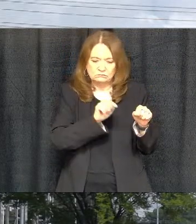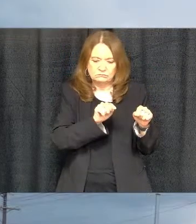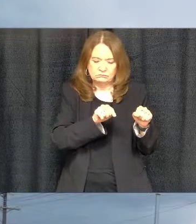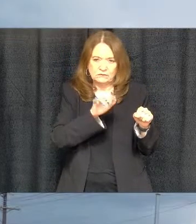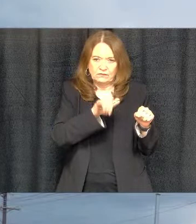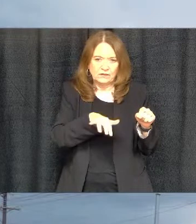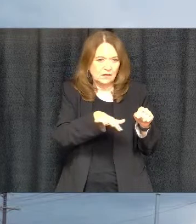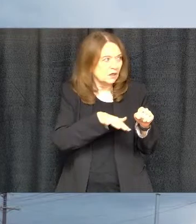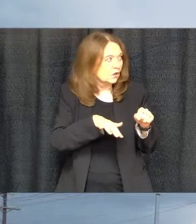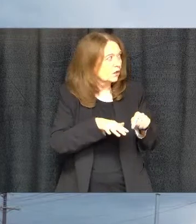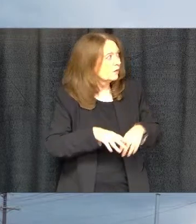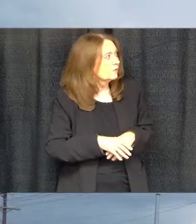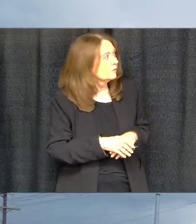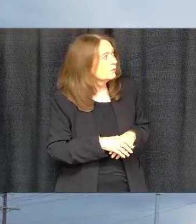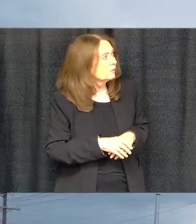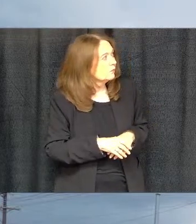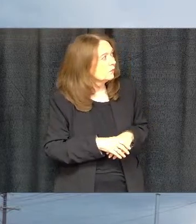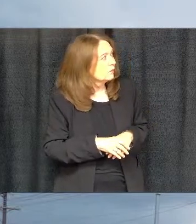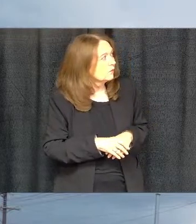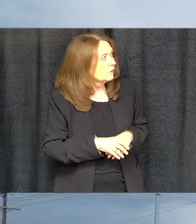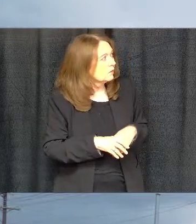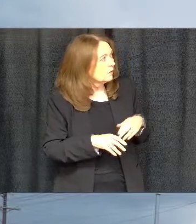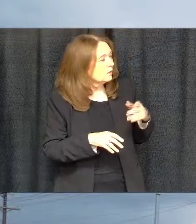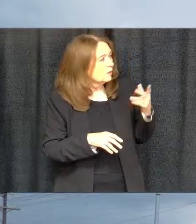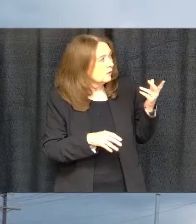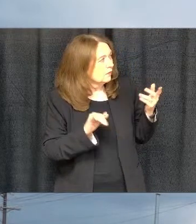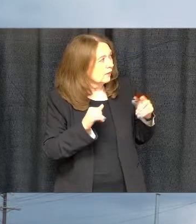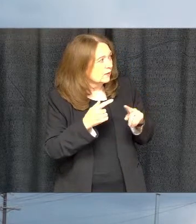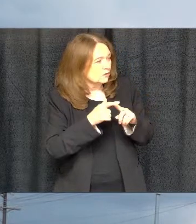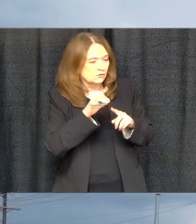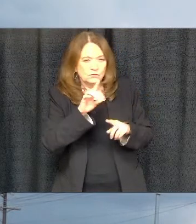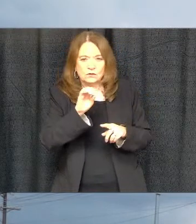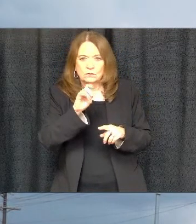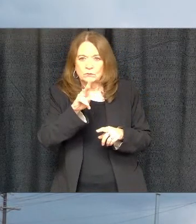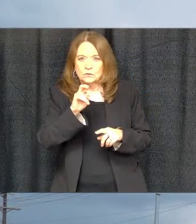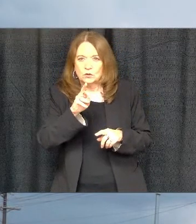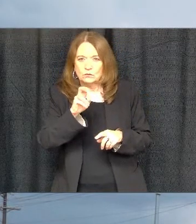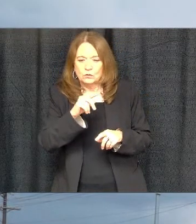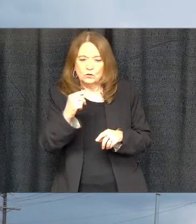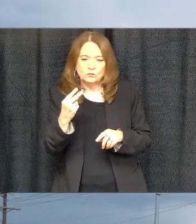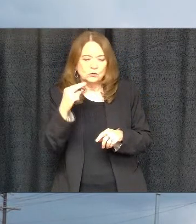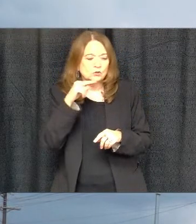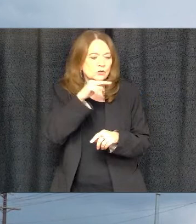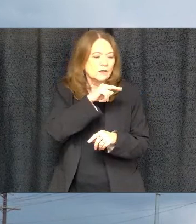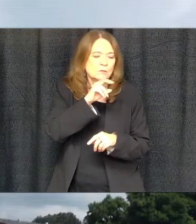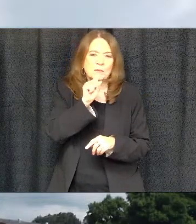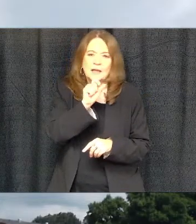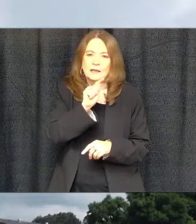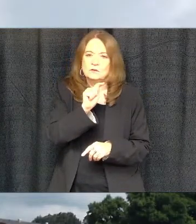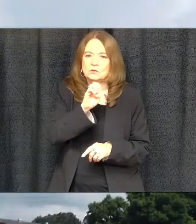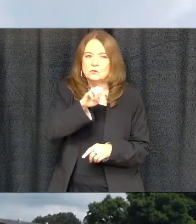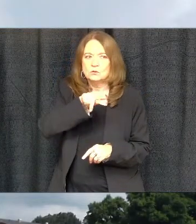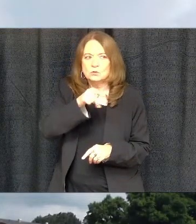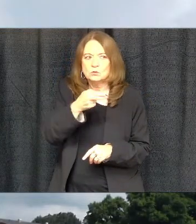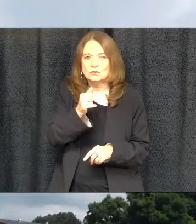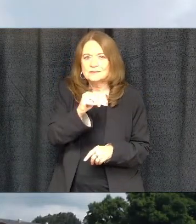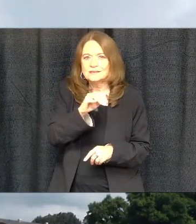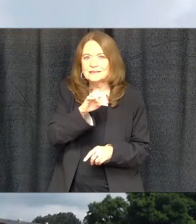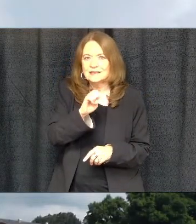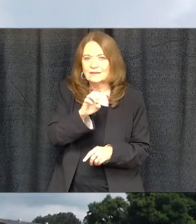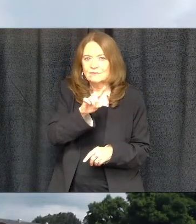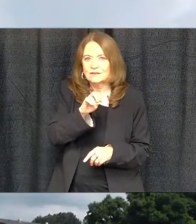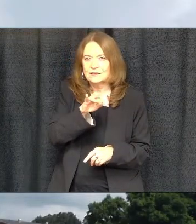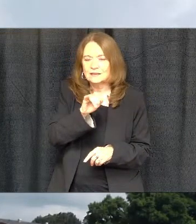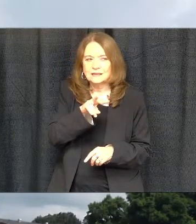cleared. And that's looking from Dover Road back towards Stephanie Drive. And then we have, I think, one more picture